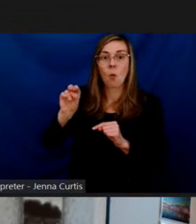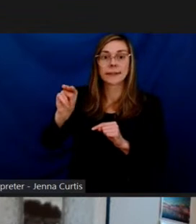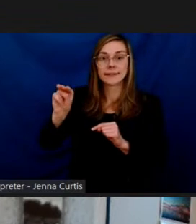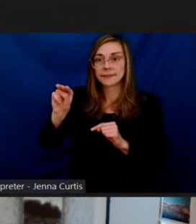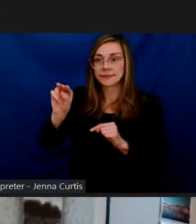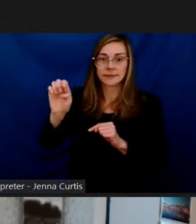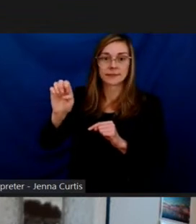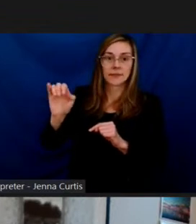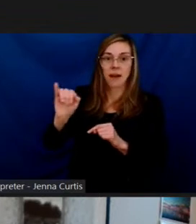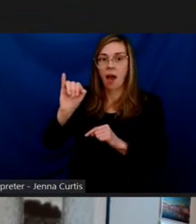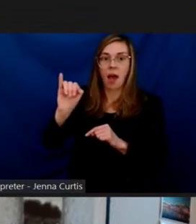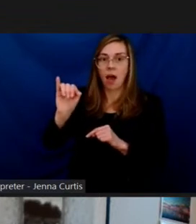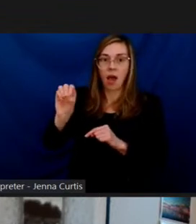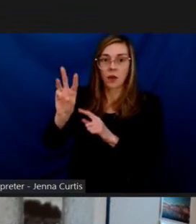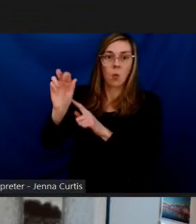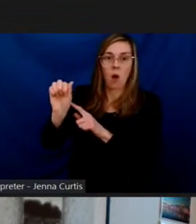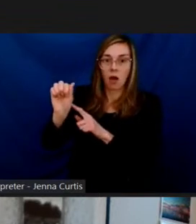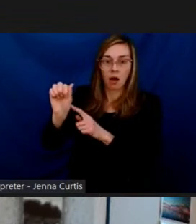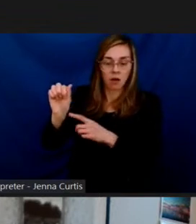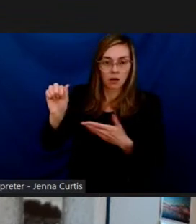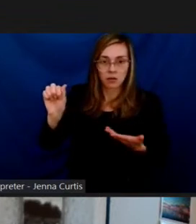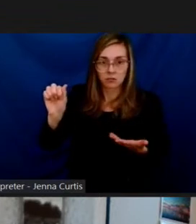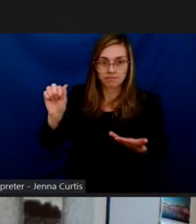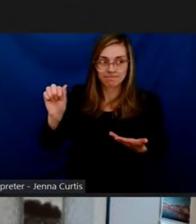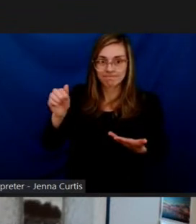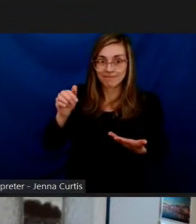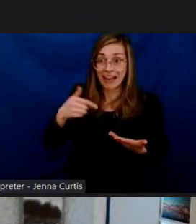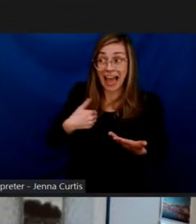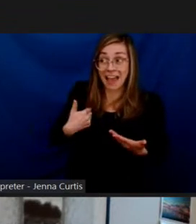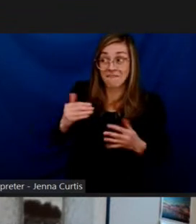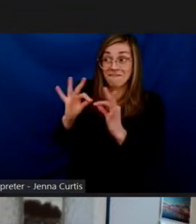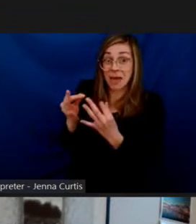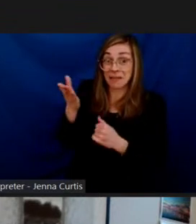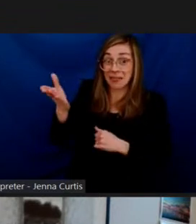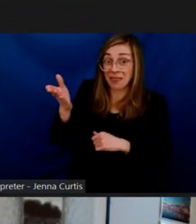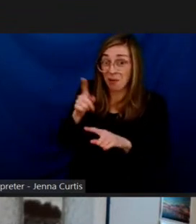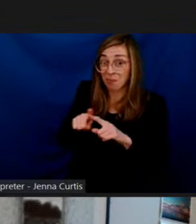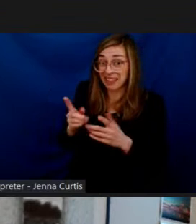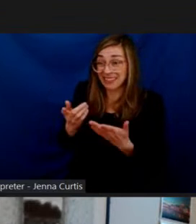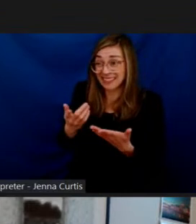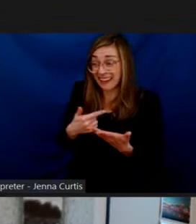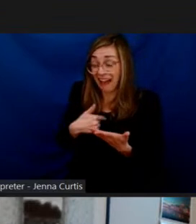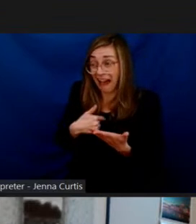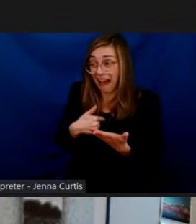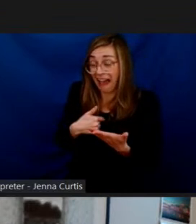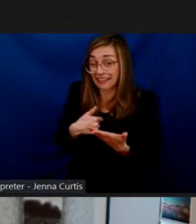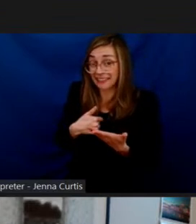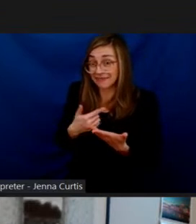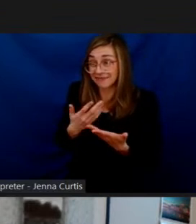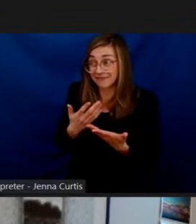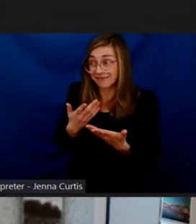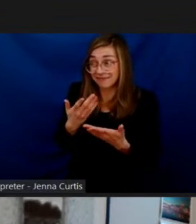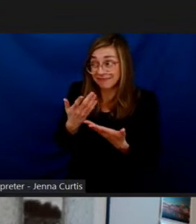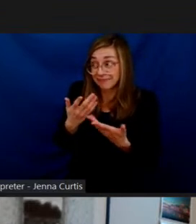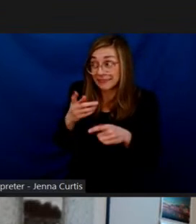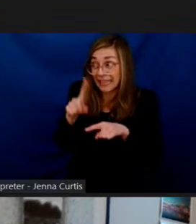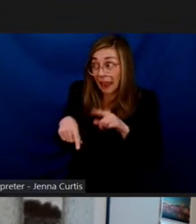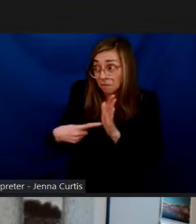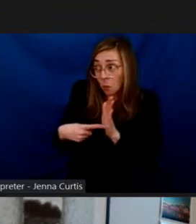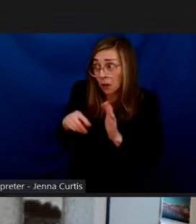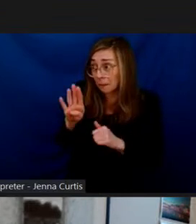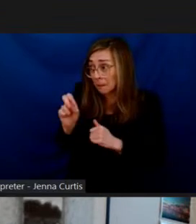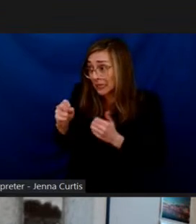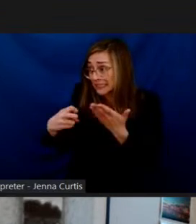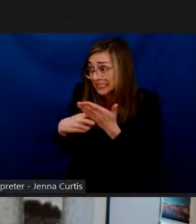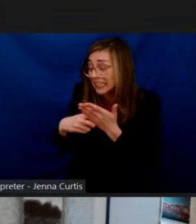ticket to get to Des Moines. Will you help me get to Des Moines? We will. We'll buy them a bus ticket with the agreement and